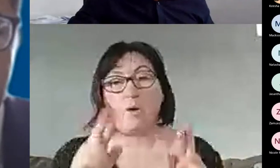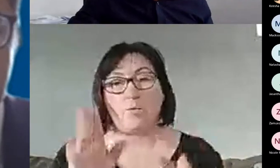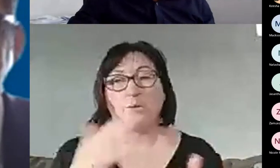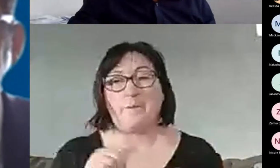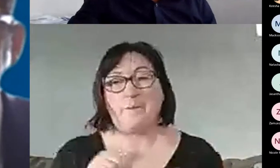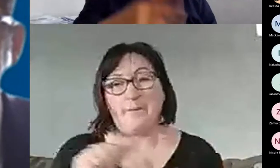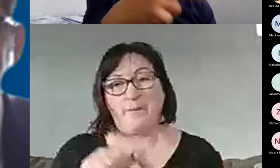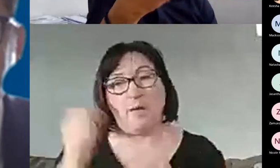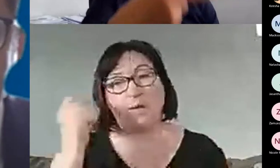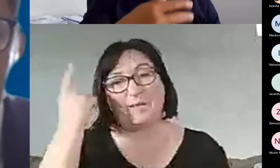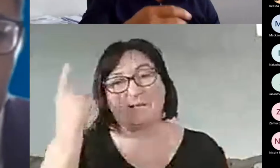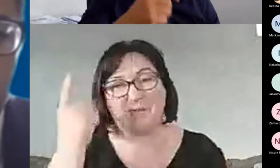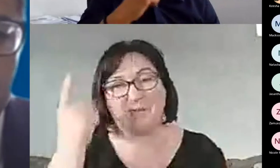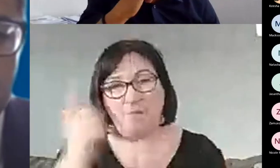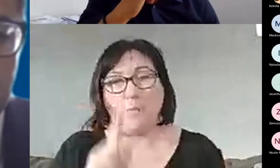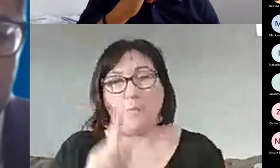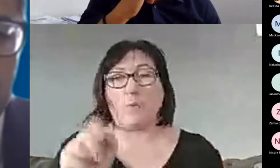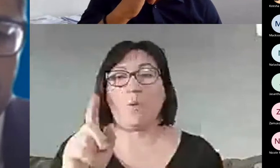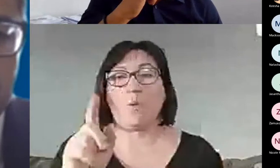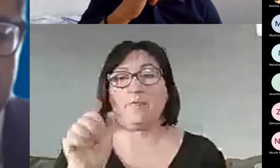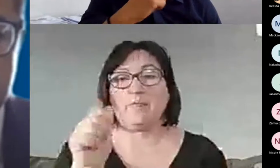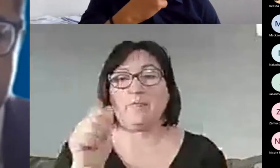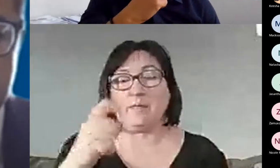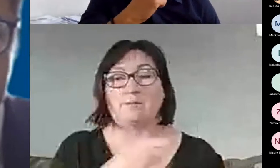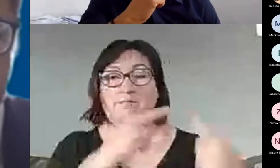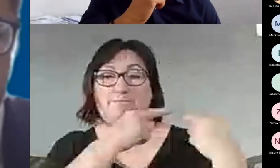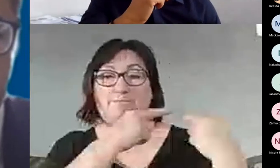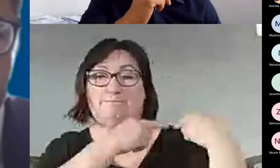tax obligation, as well as the various